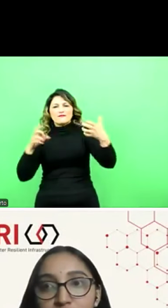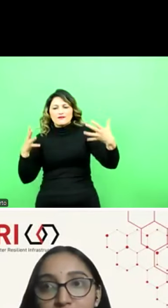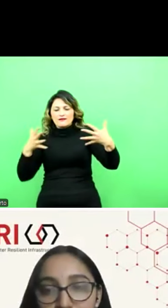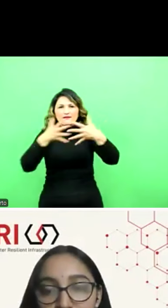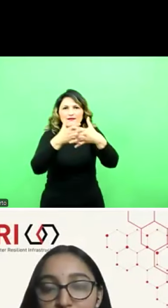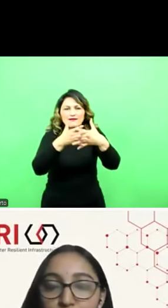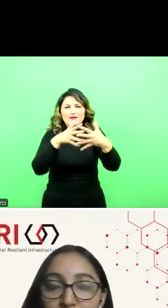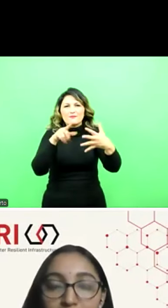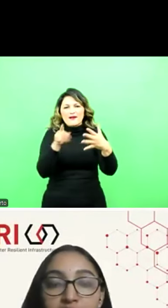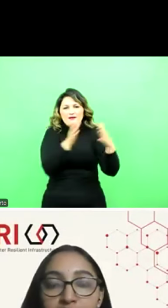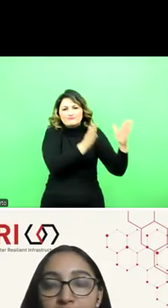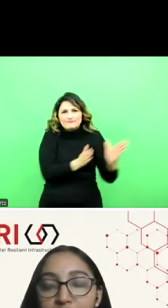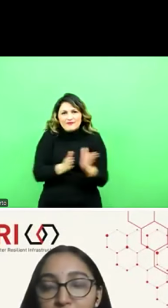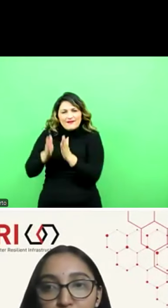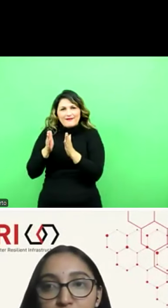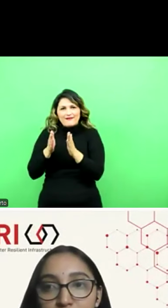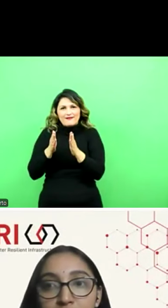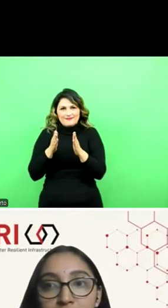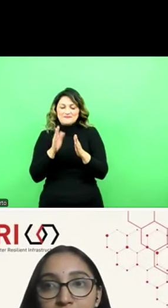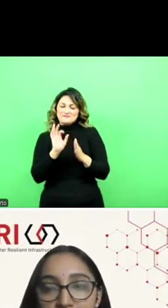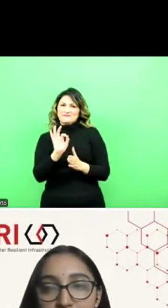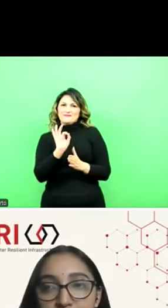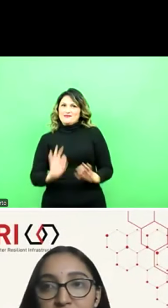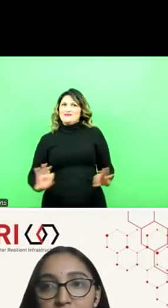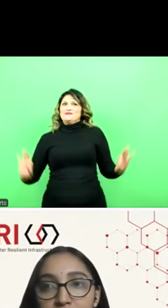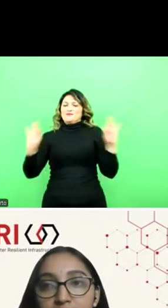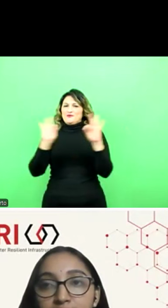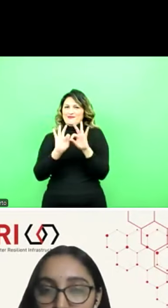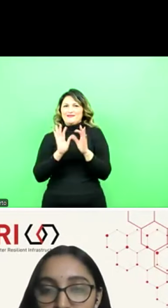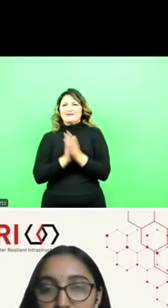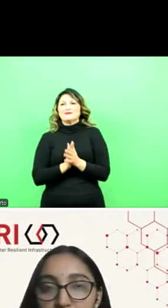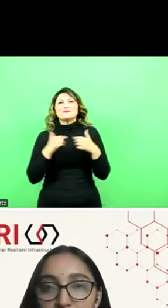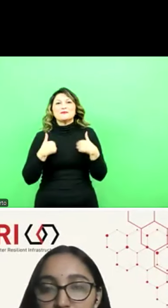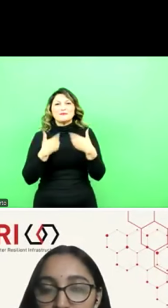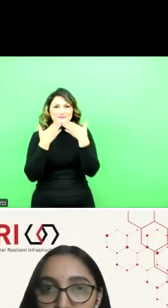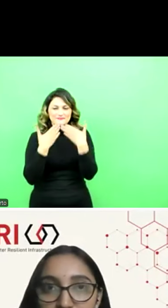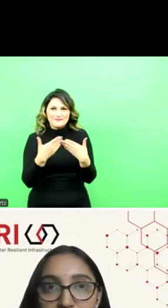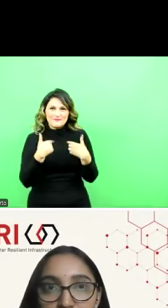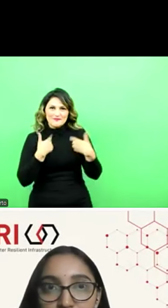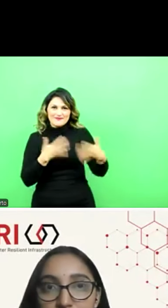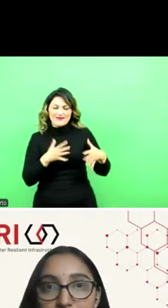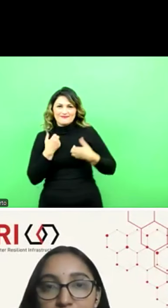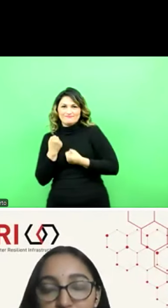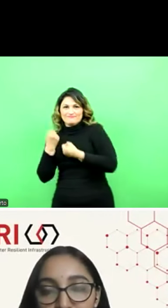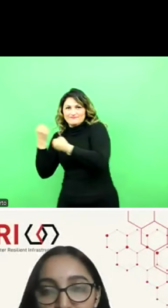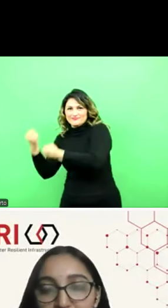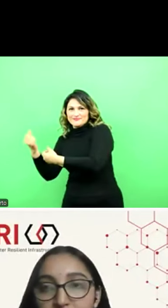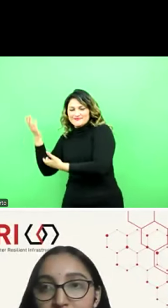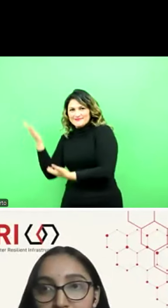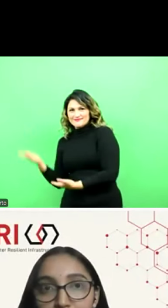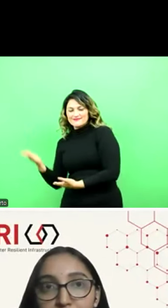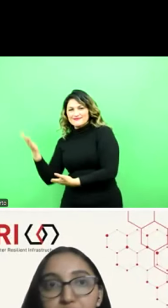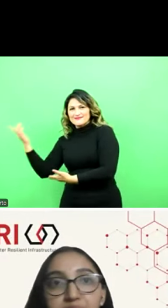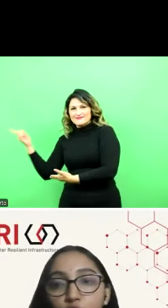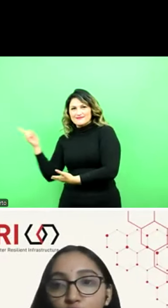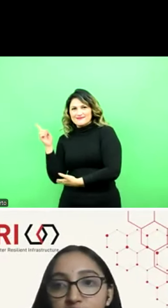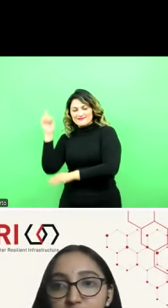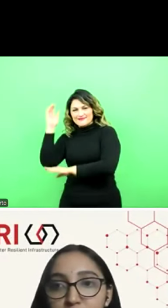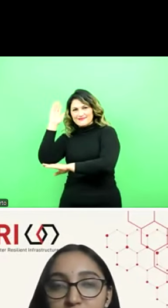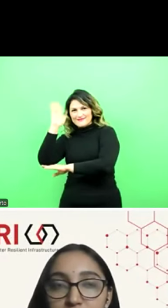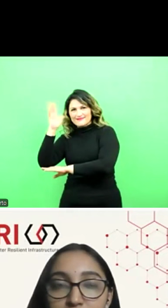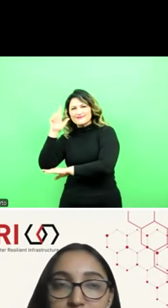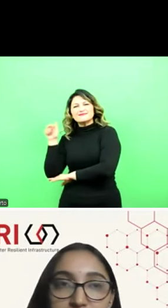Dr. Ratnesh, who can take you through the details from a health perspective in general. Thank you. Over